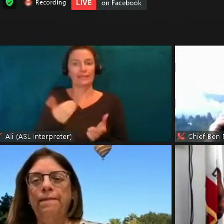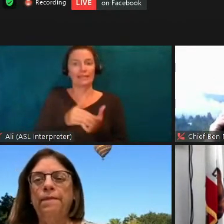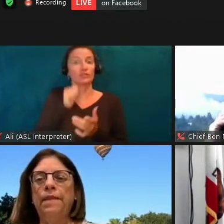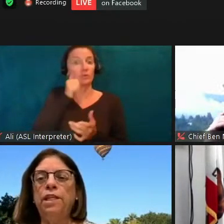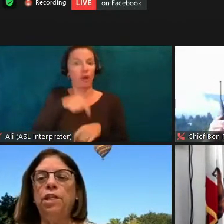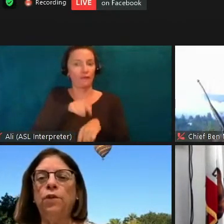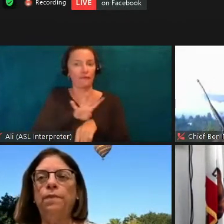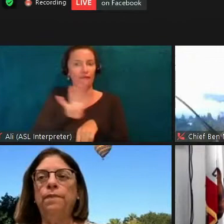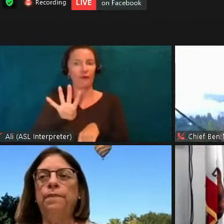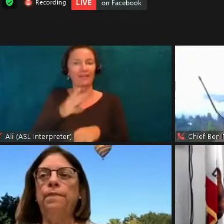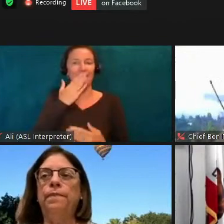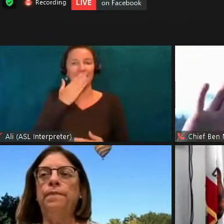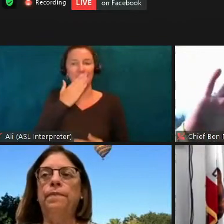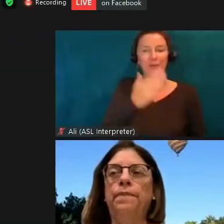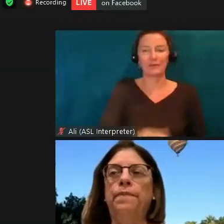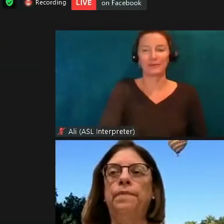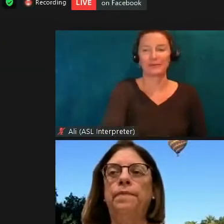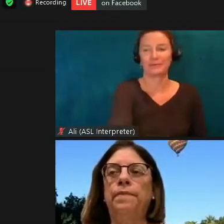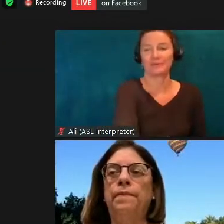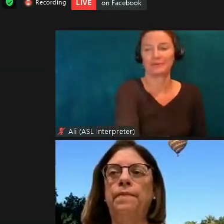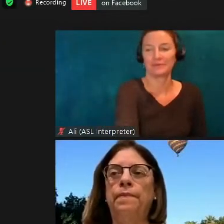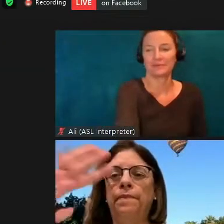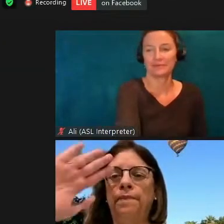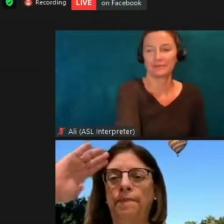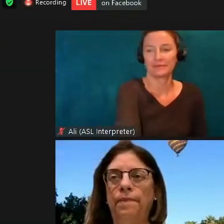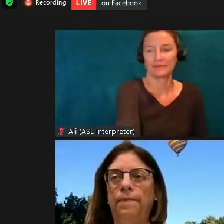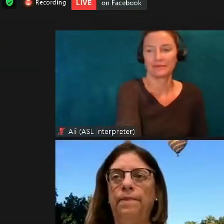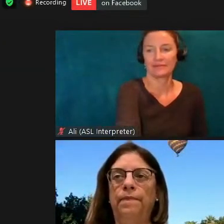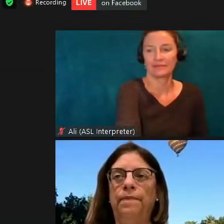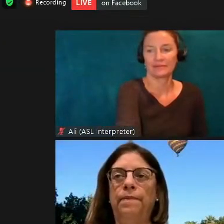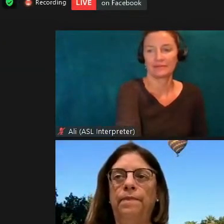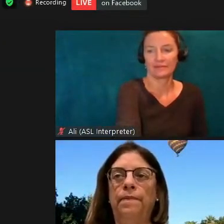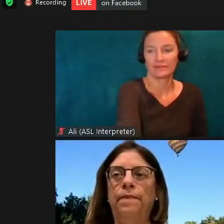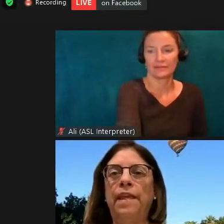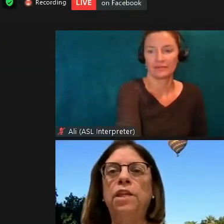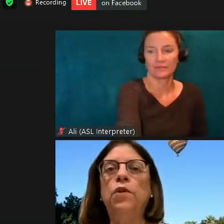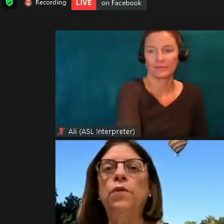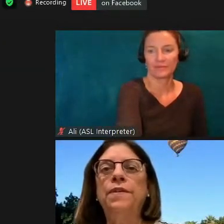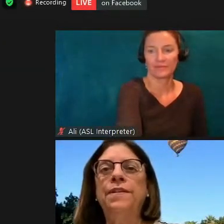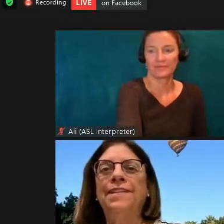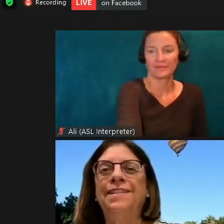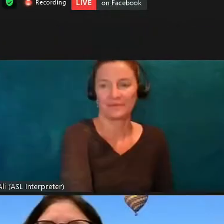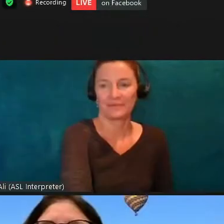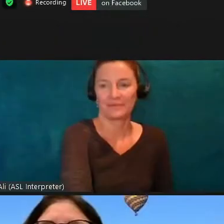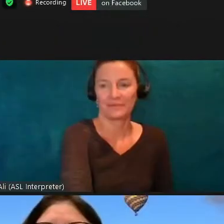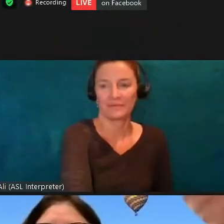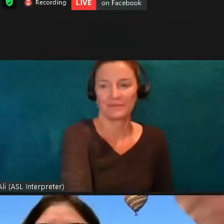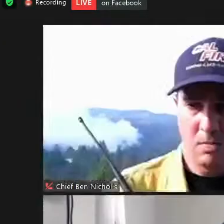Thank you.